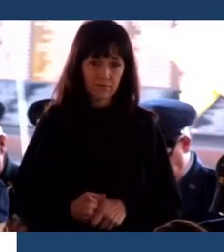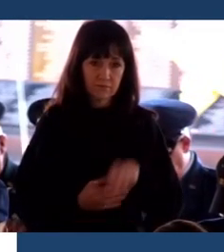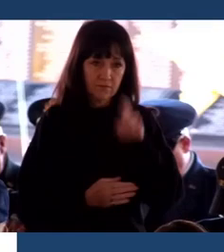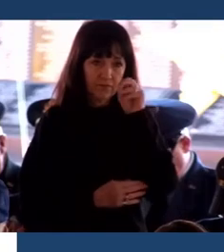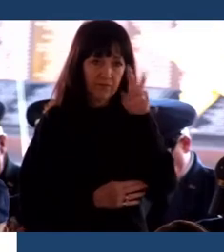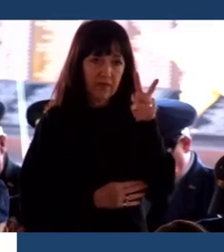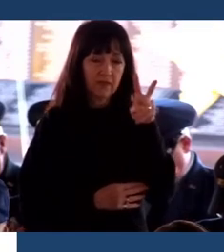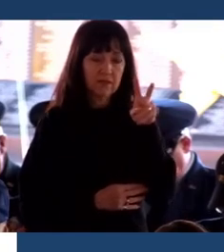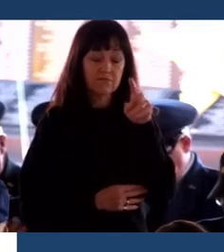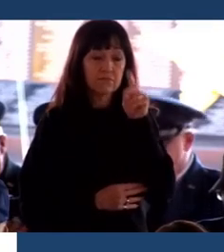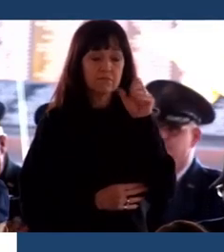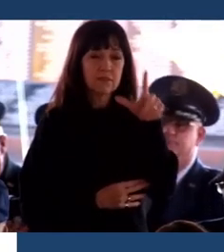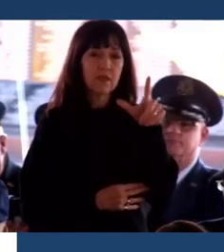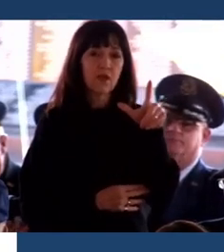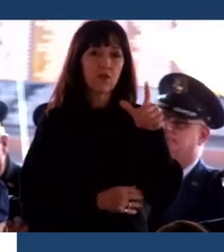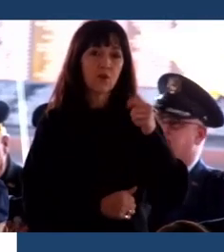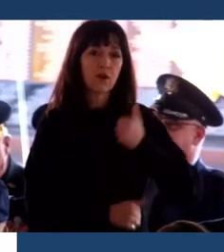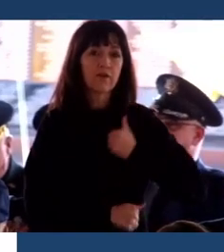Delaware Veterans Incorporated.